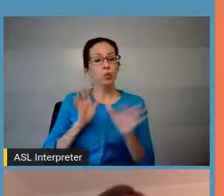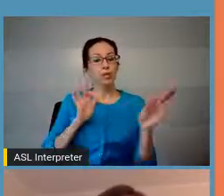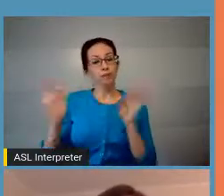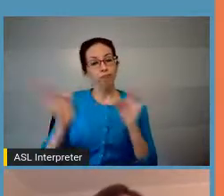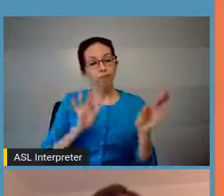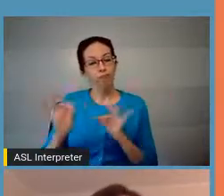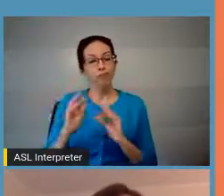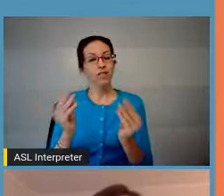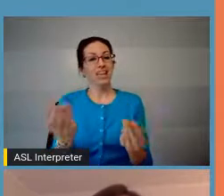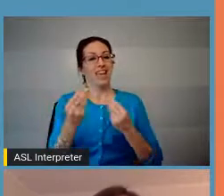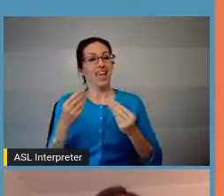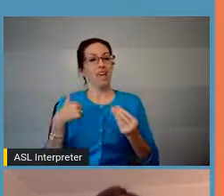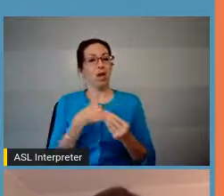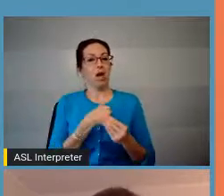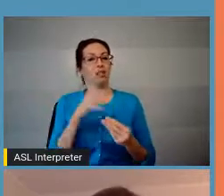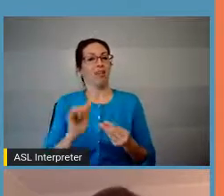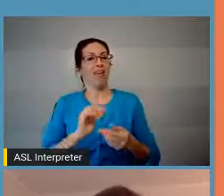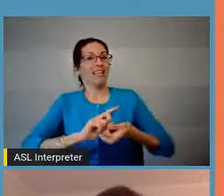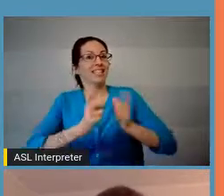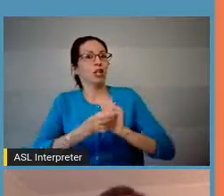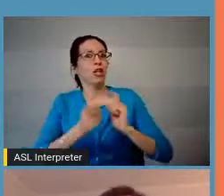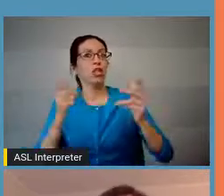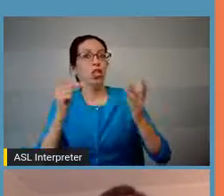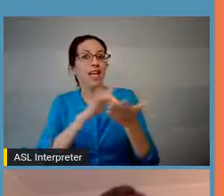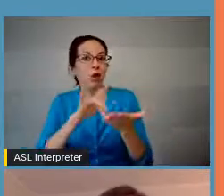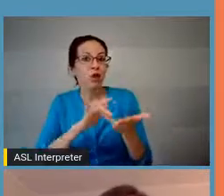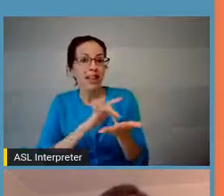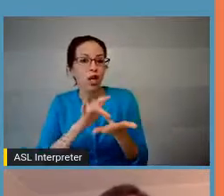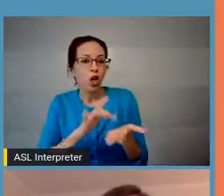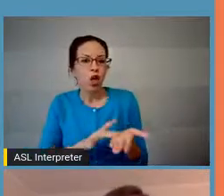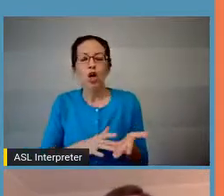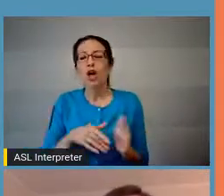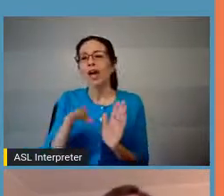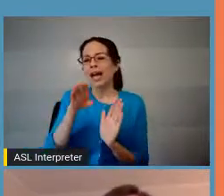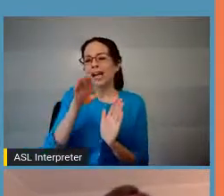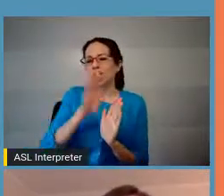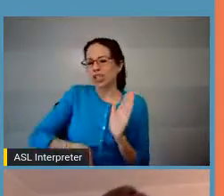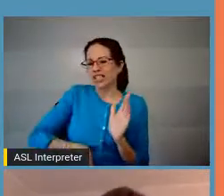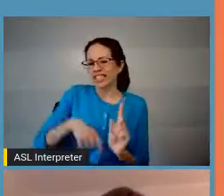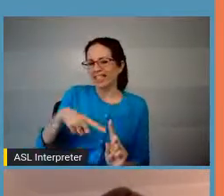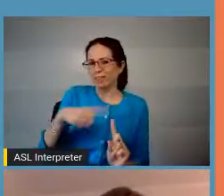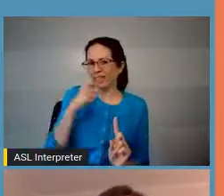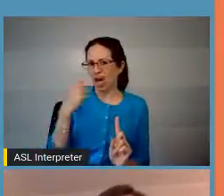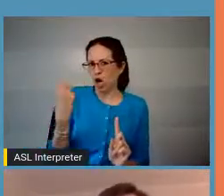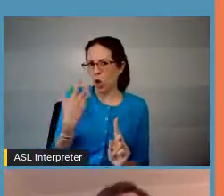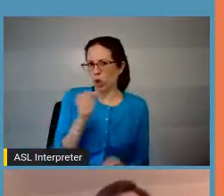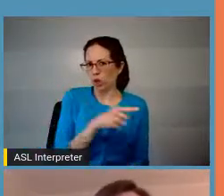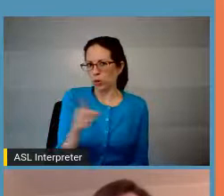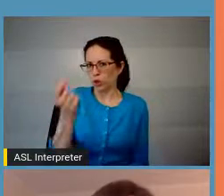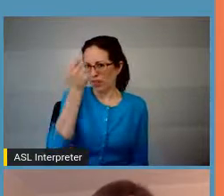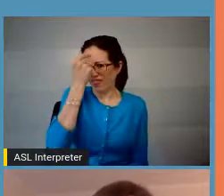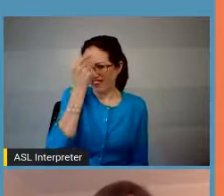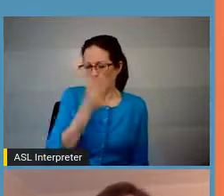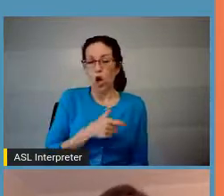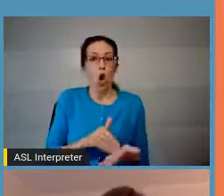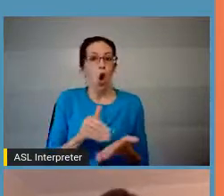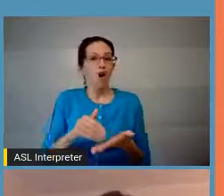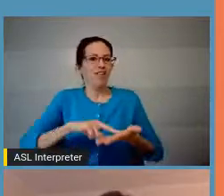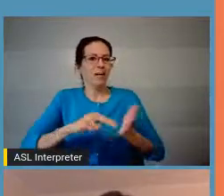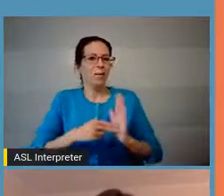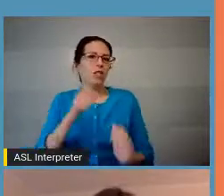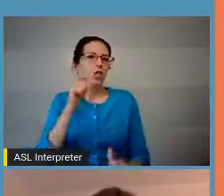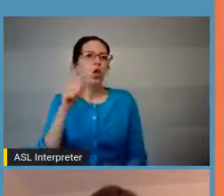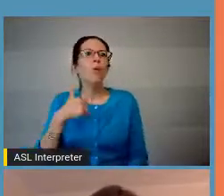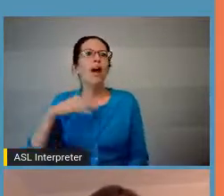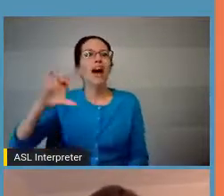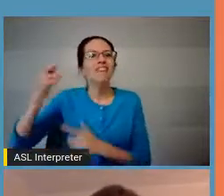calculator, cheap is not always what you think. Oftentimes what it means is they don't have cash for an initial